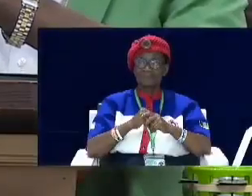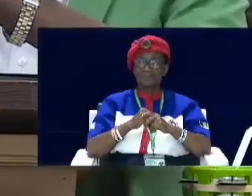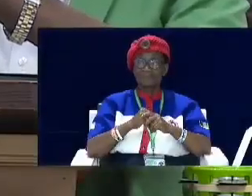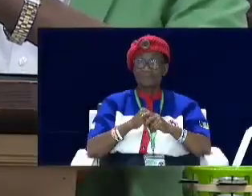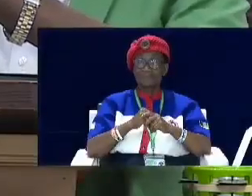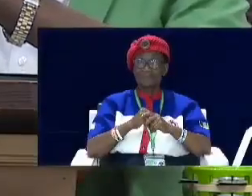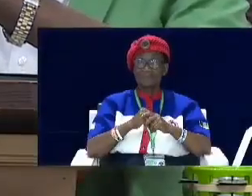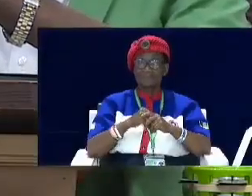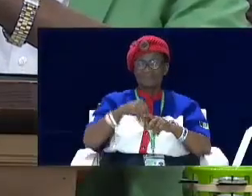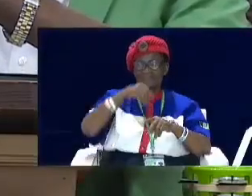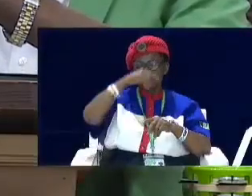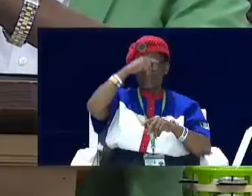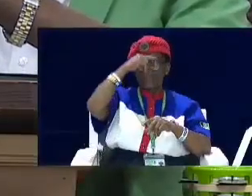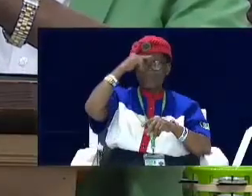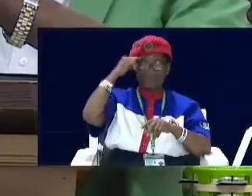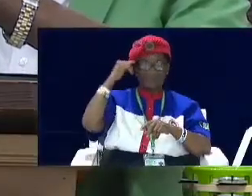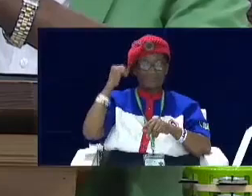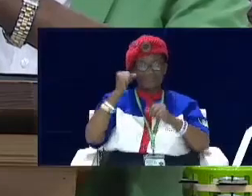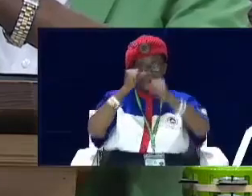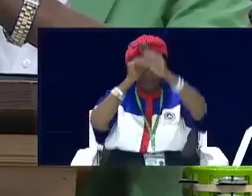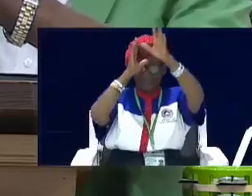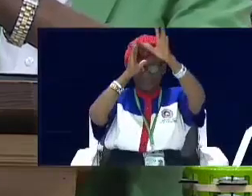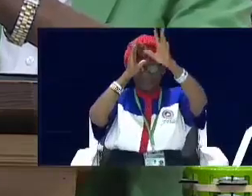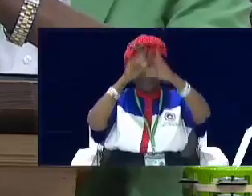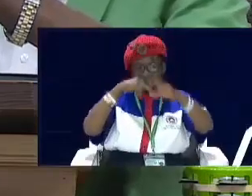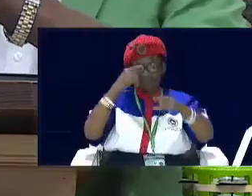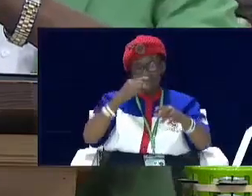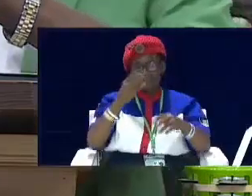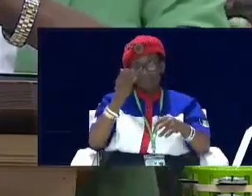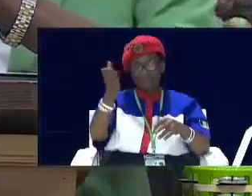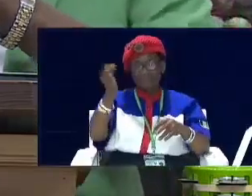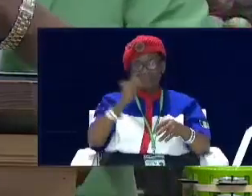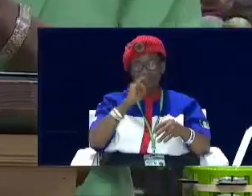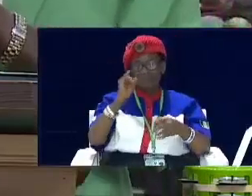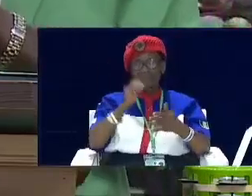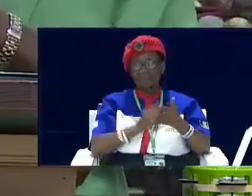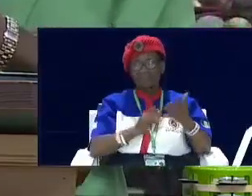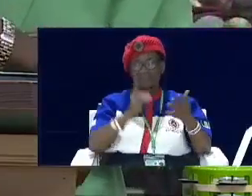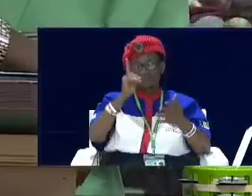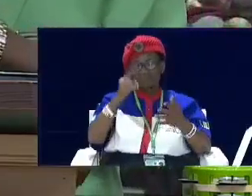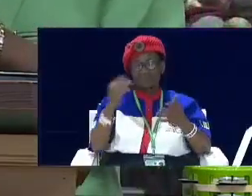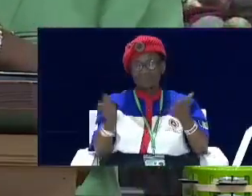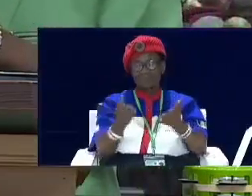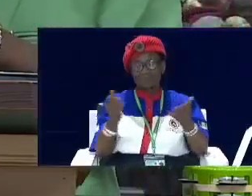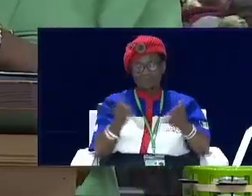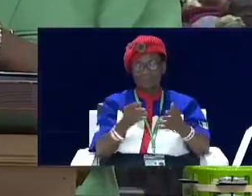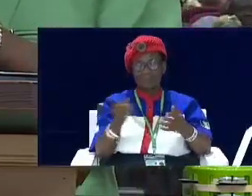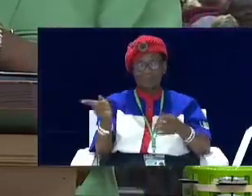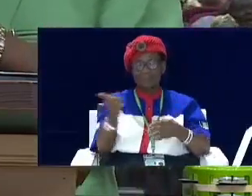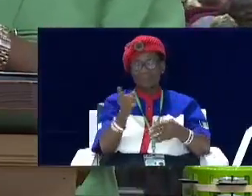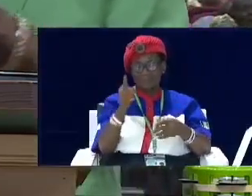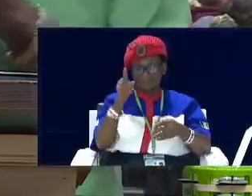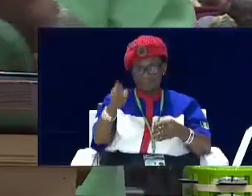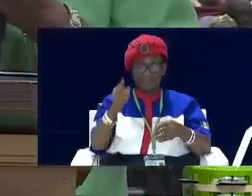Because Daddy says there's someone here, he said you will understand. Daddy so pe nikan be ni to je pe ti mo fe so yi o yi o.